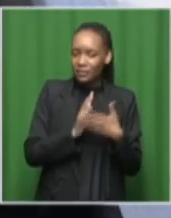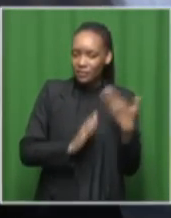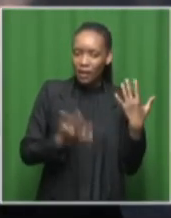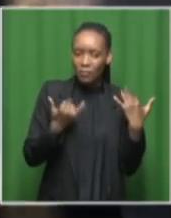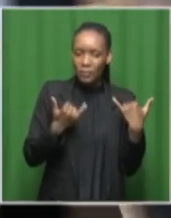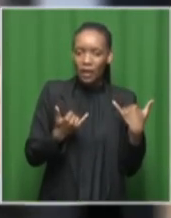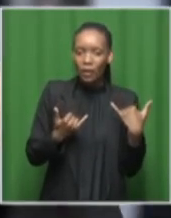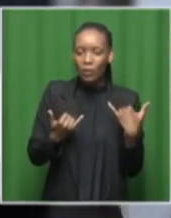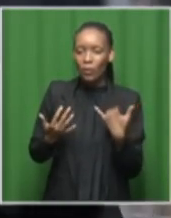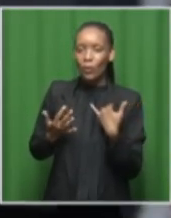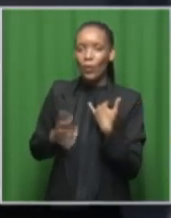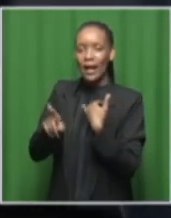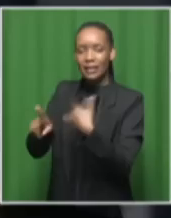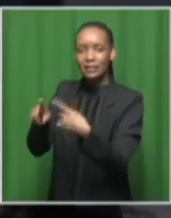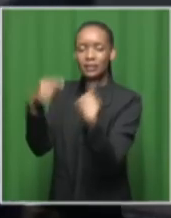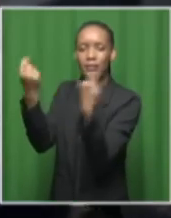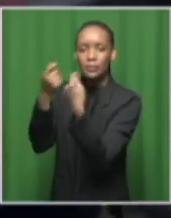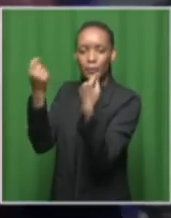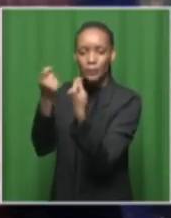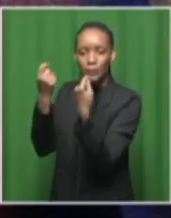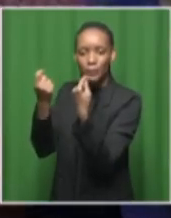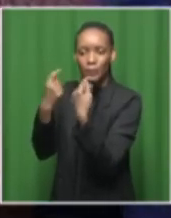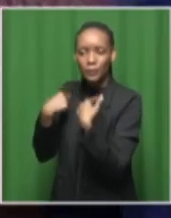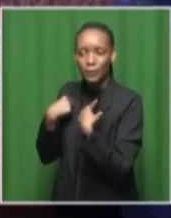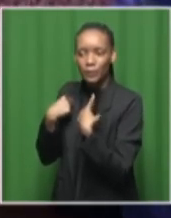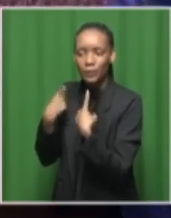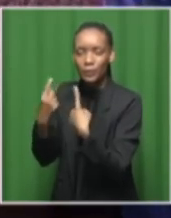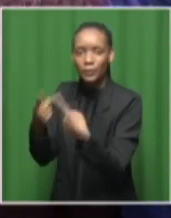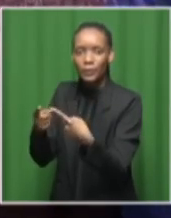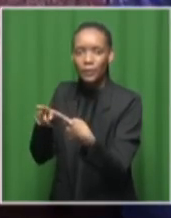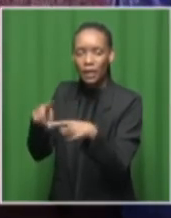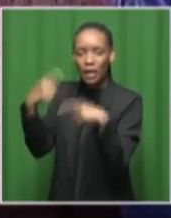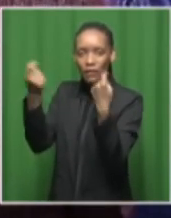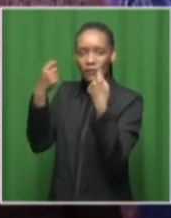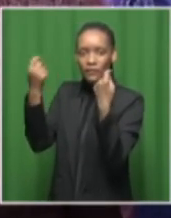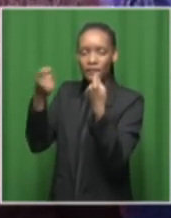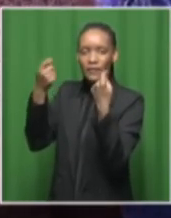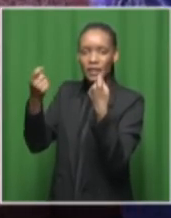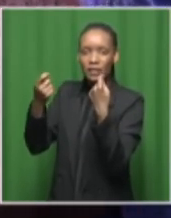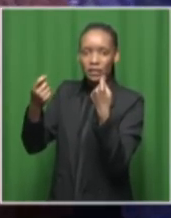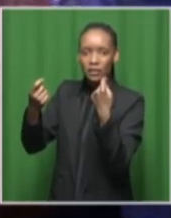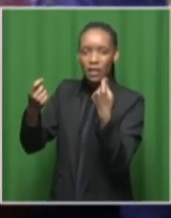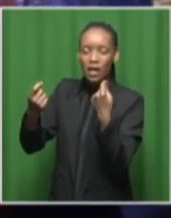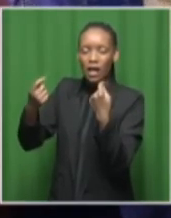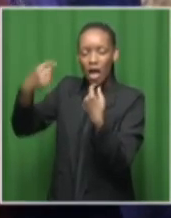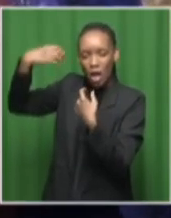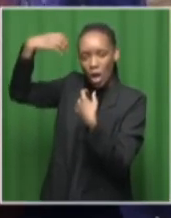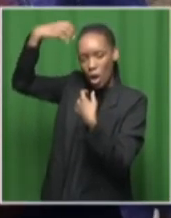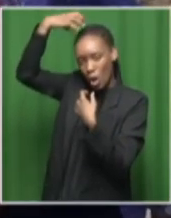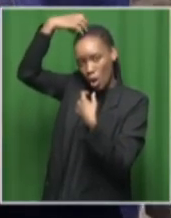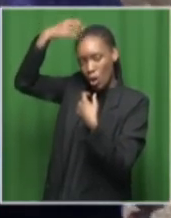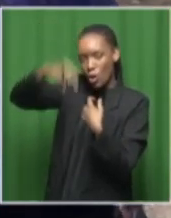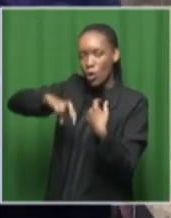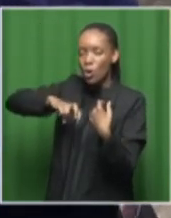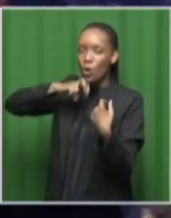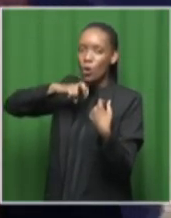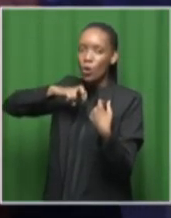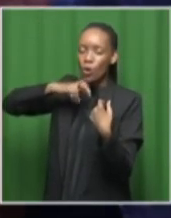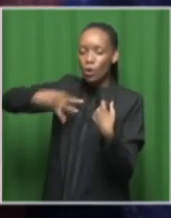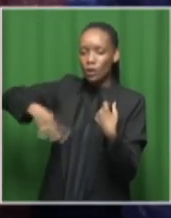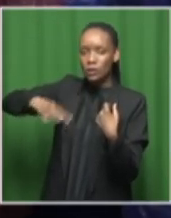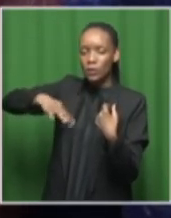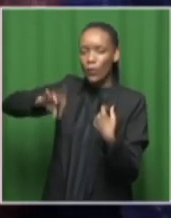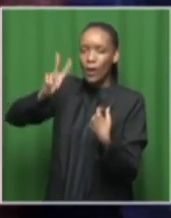the festivities of Umkhosi Womhlanga will be taking place later on today, as well under